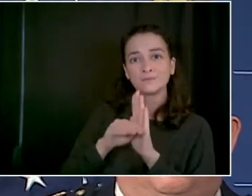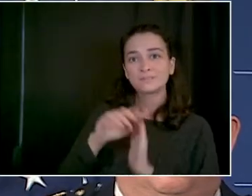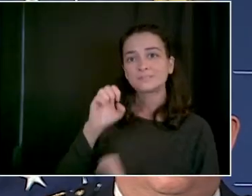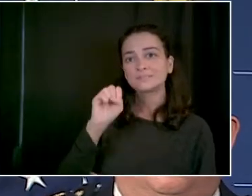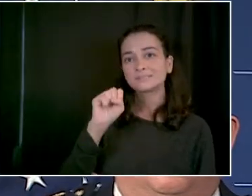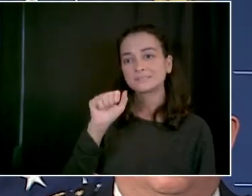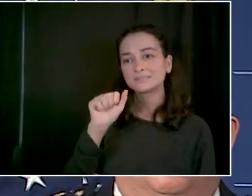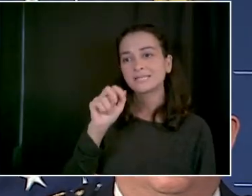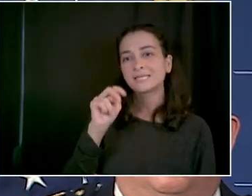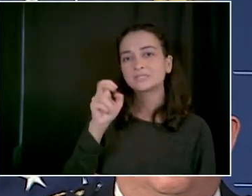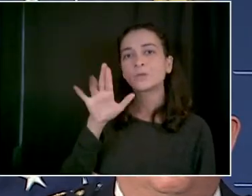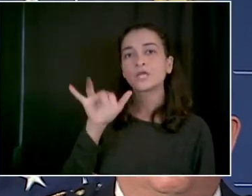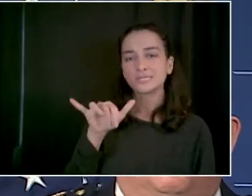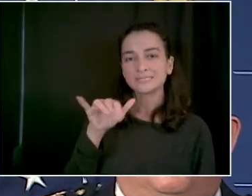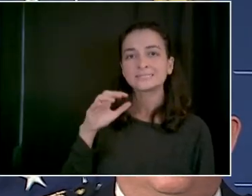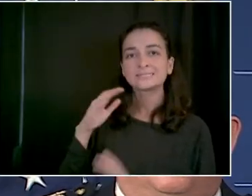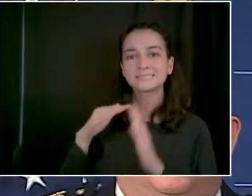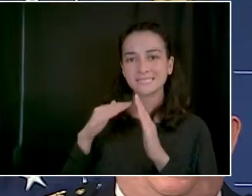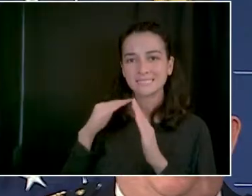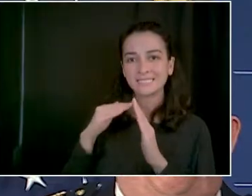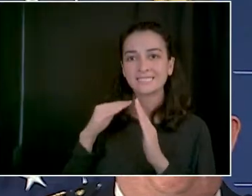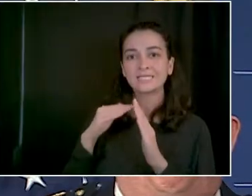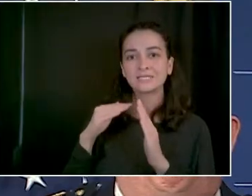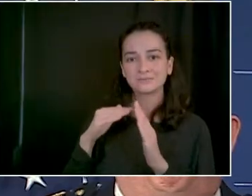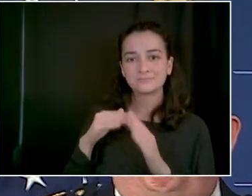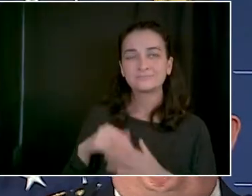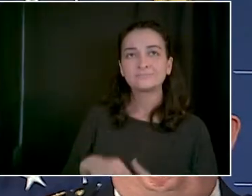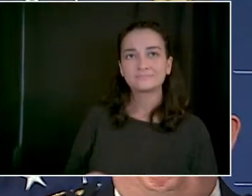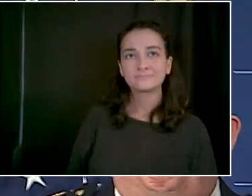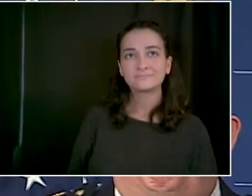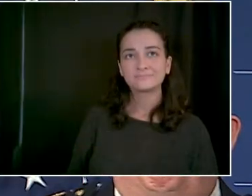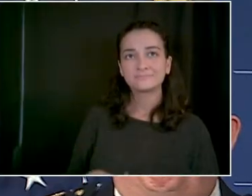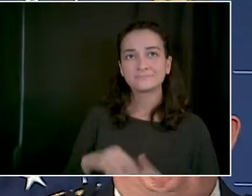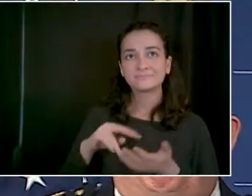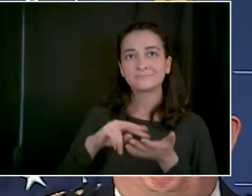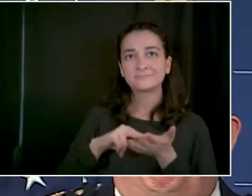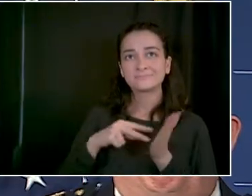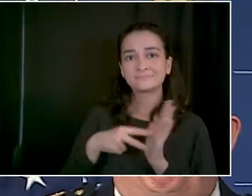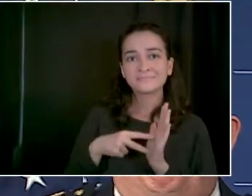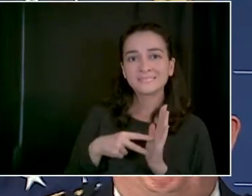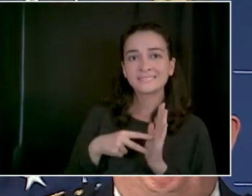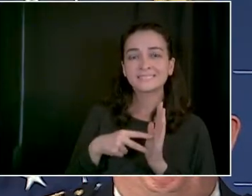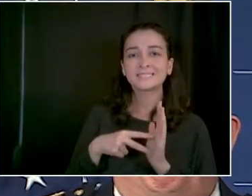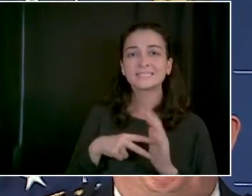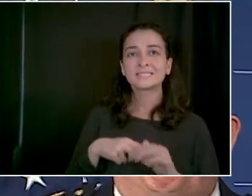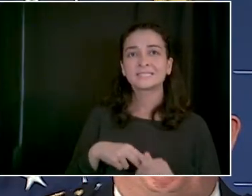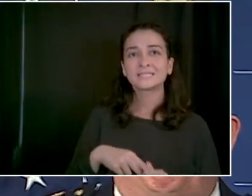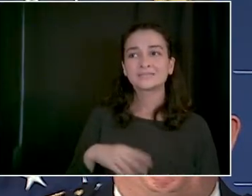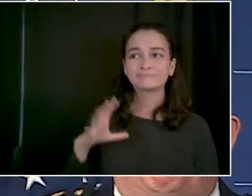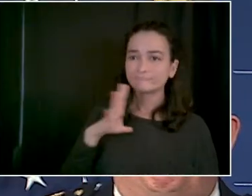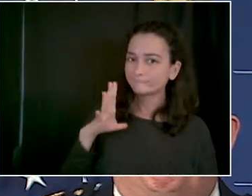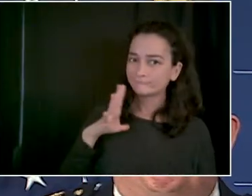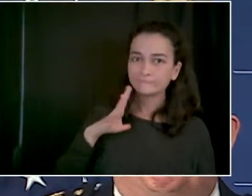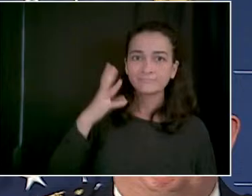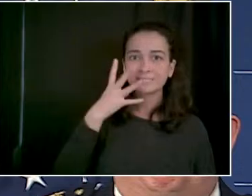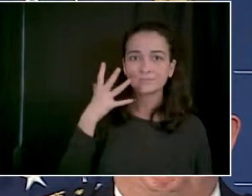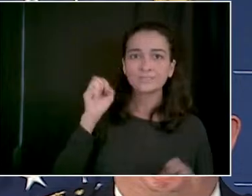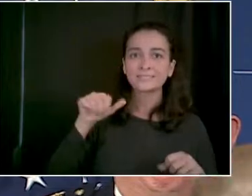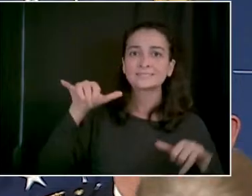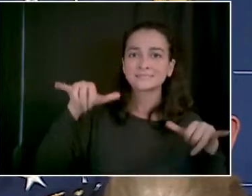not share information or participate in investigations associated with those